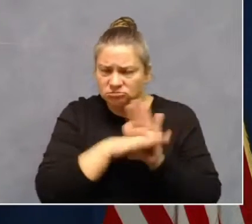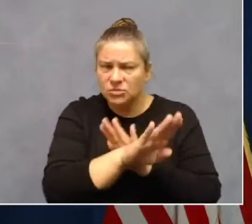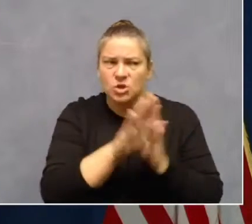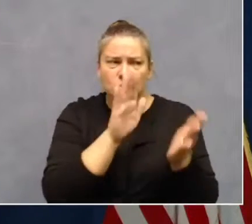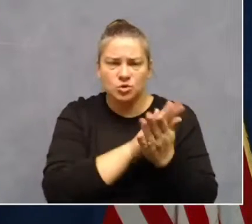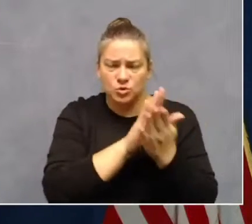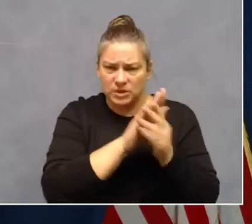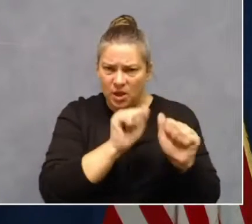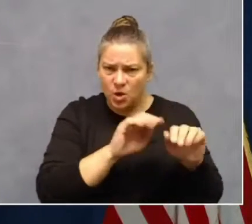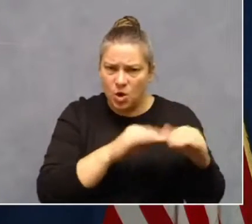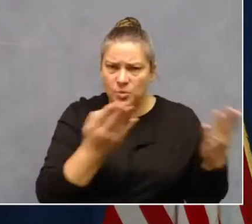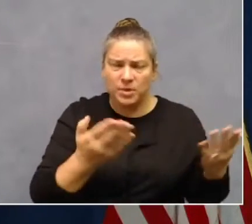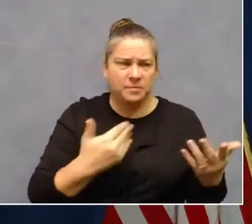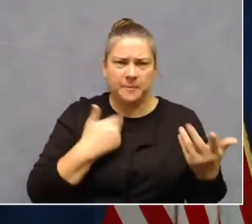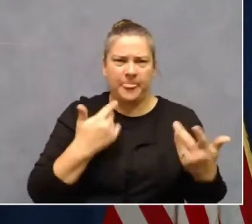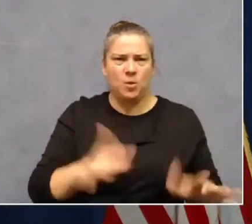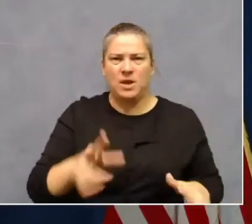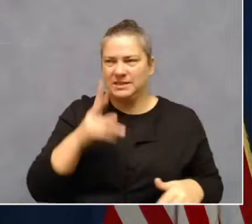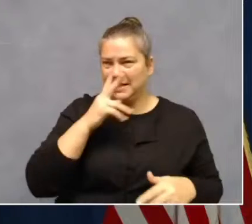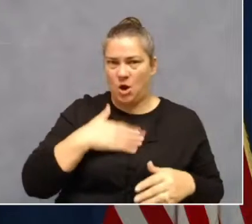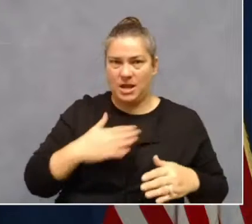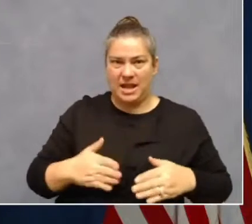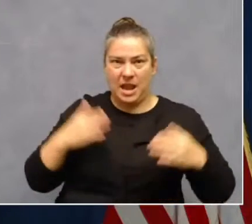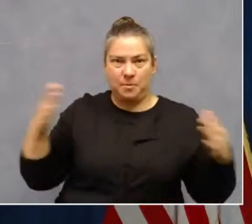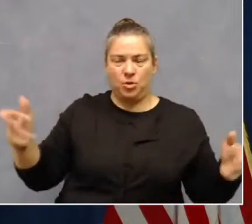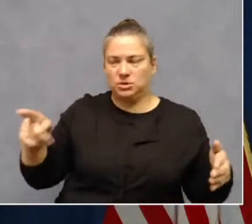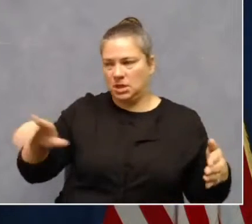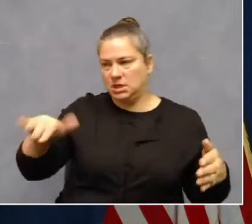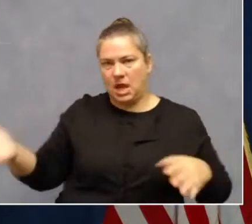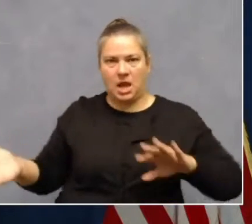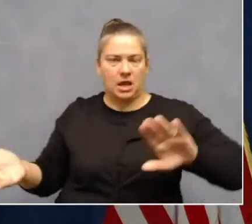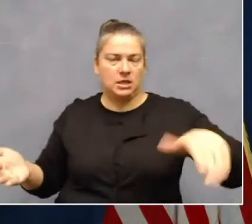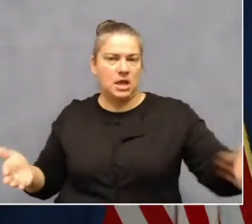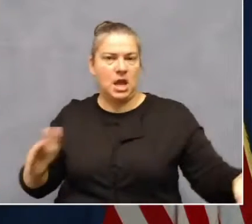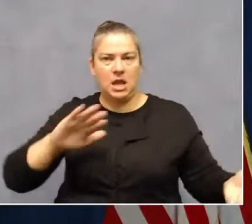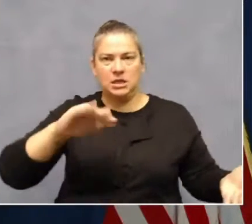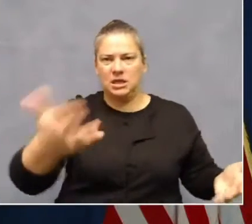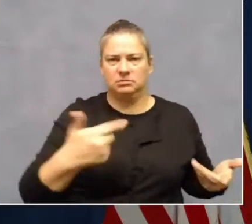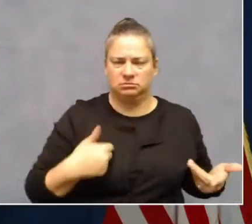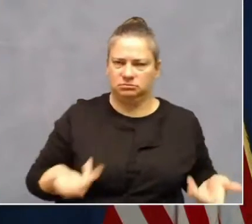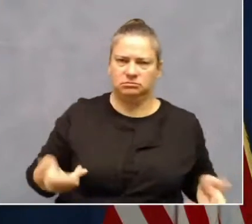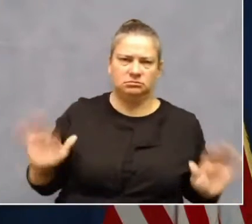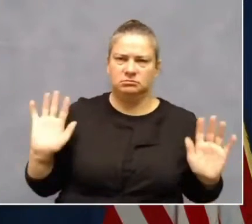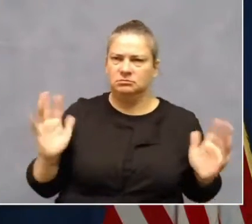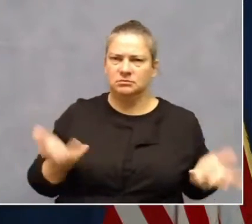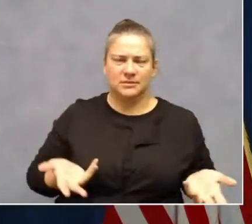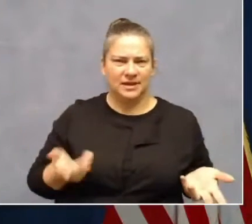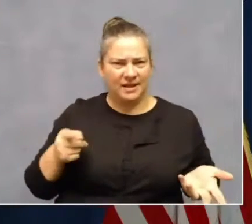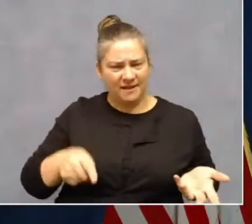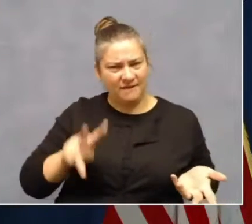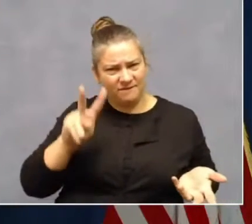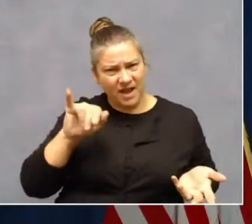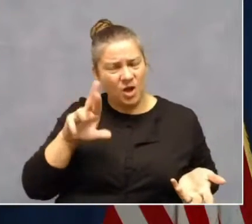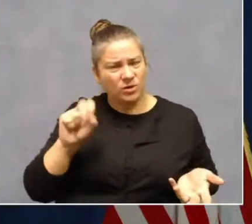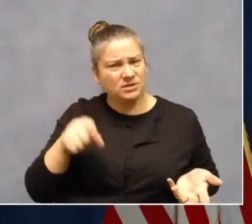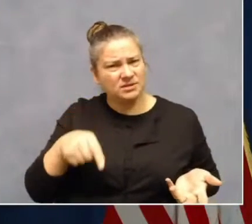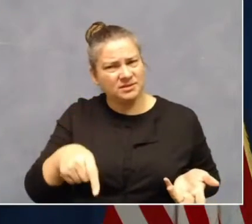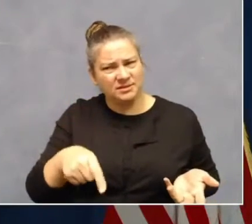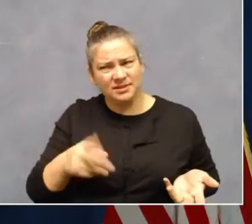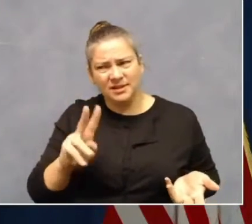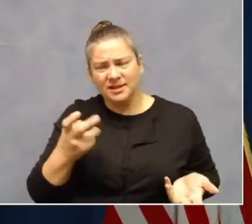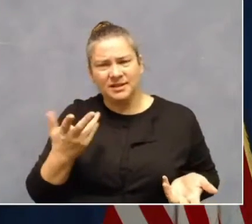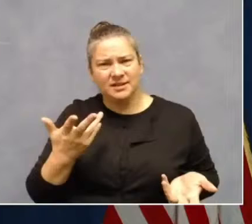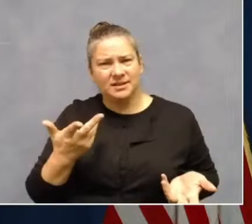see our neighbors around us and our community passing away. This virus is a test. It